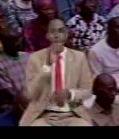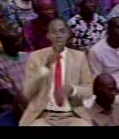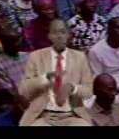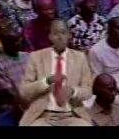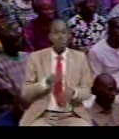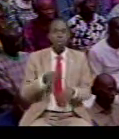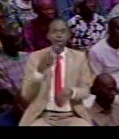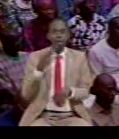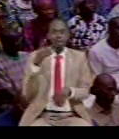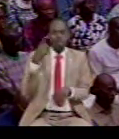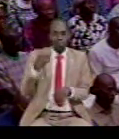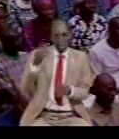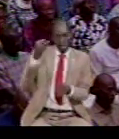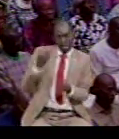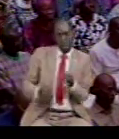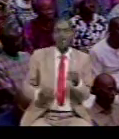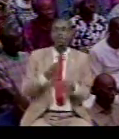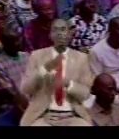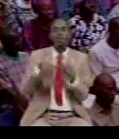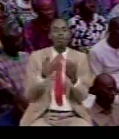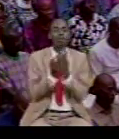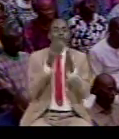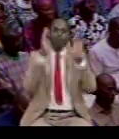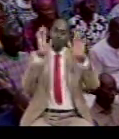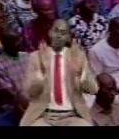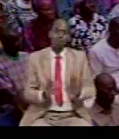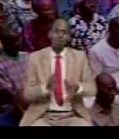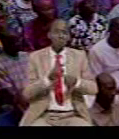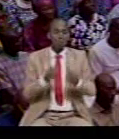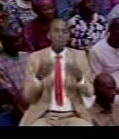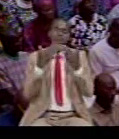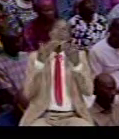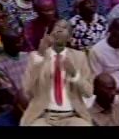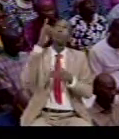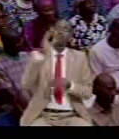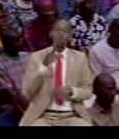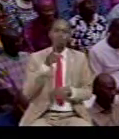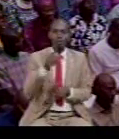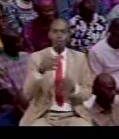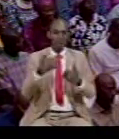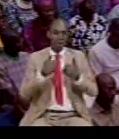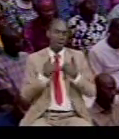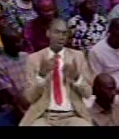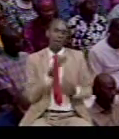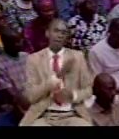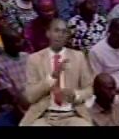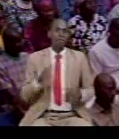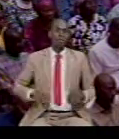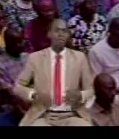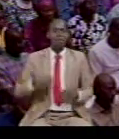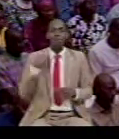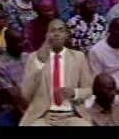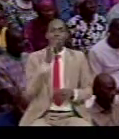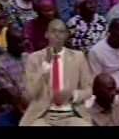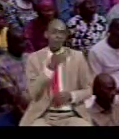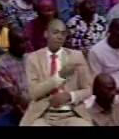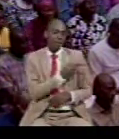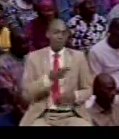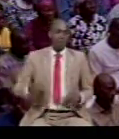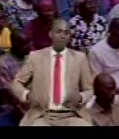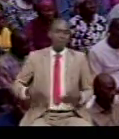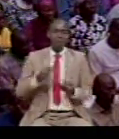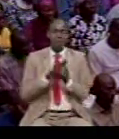climax of trouble. But thank God you have Christ. the Prince of Peace. And in all